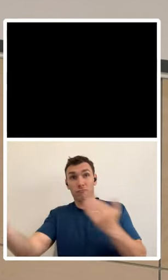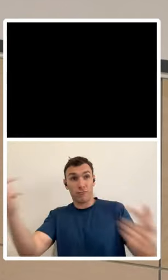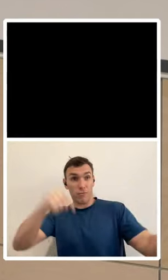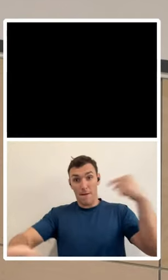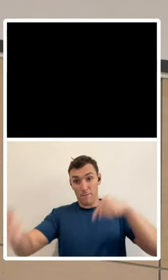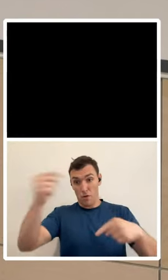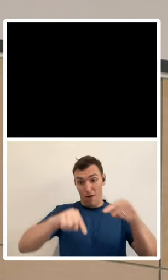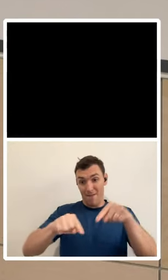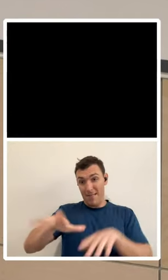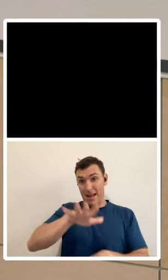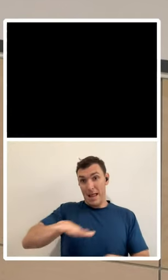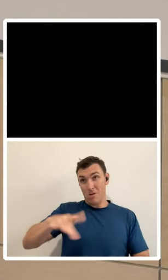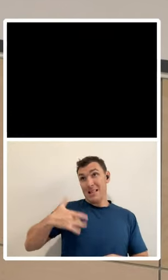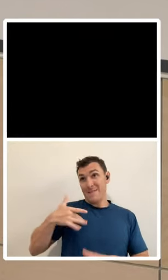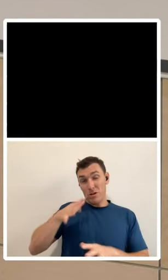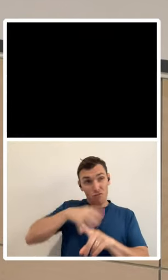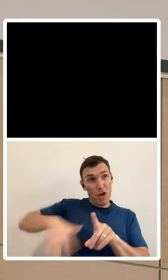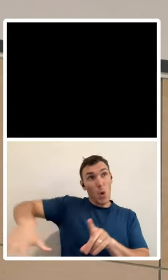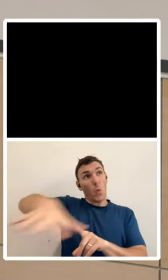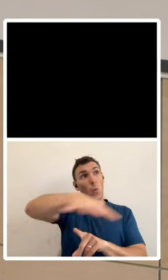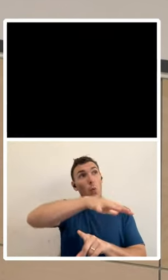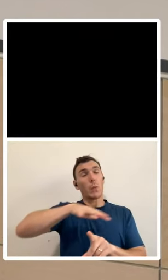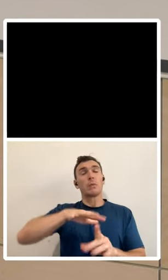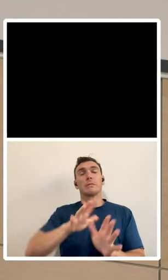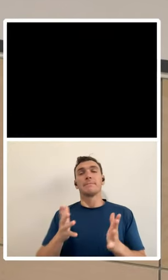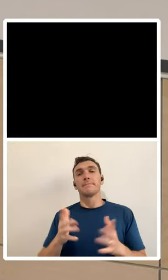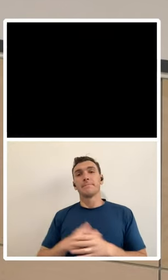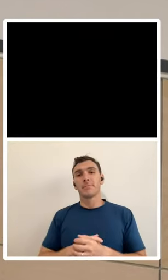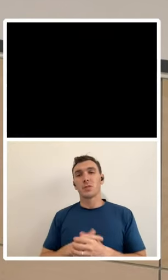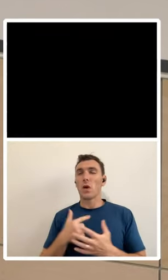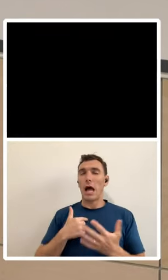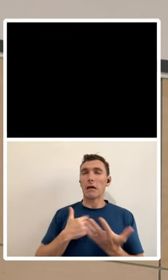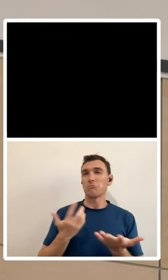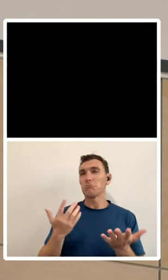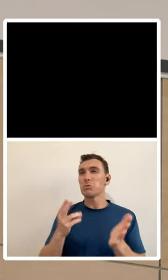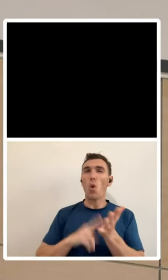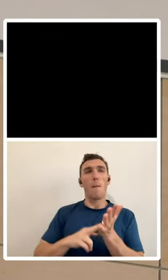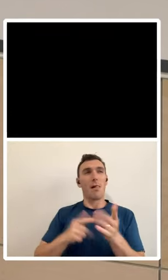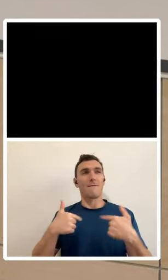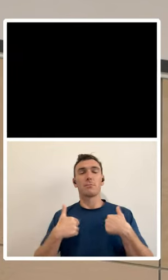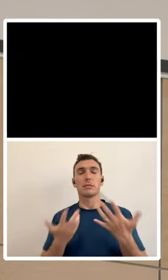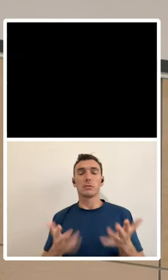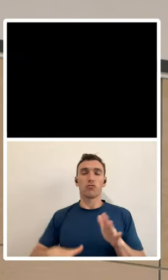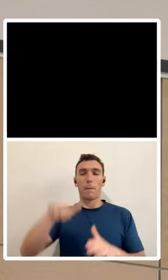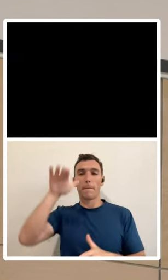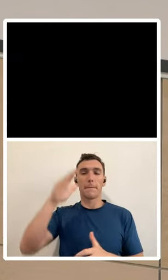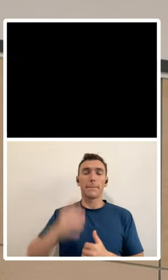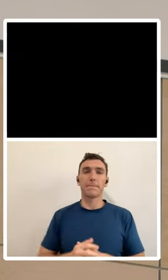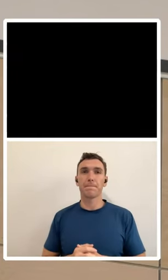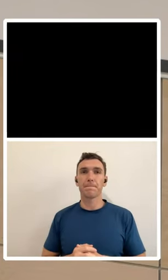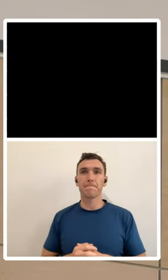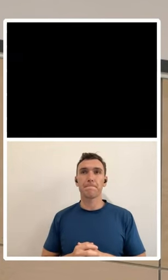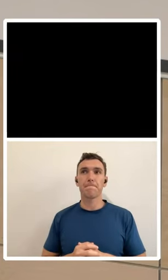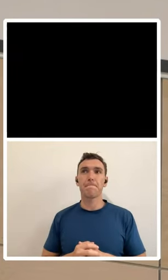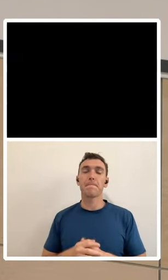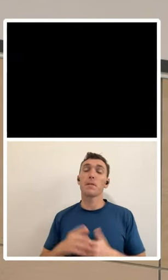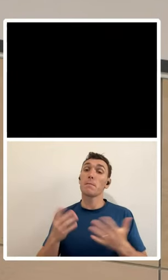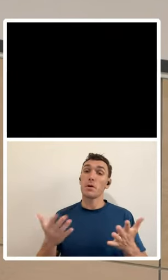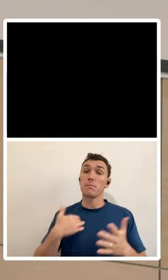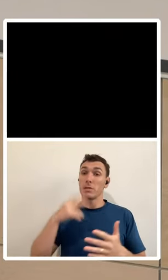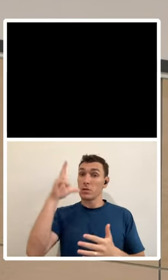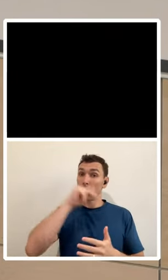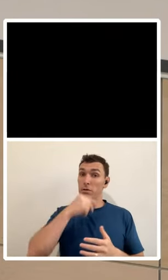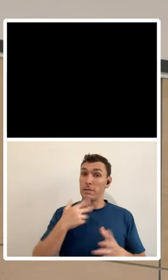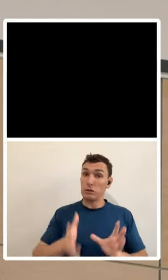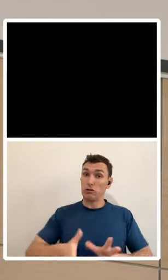I was very good at maths. Really, everything kind of come from, I was very good at maths. And I think if you grow up good at maths, you kind of, there's this assumption you grew up in